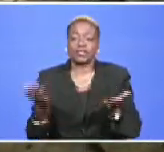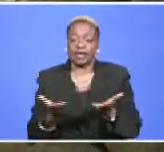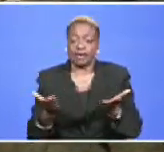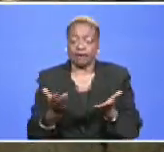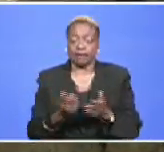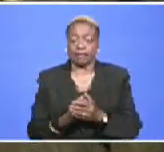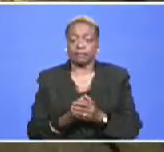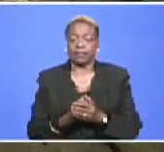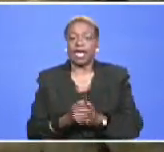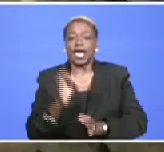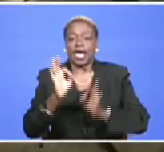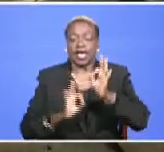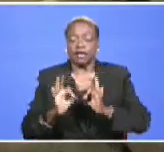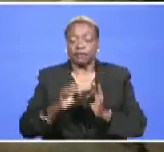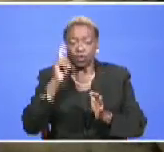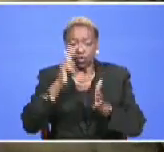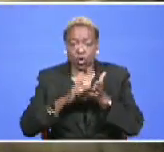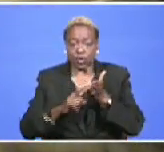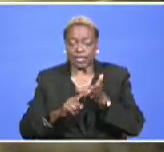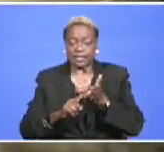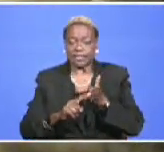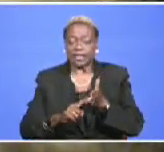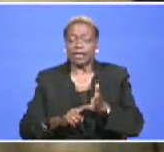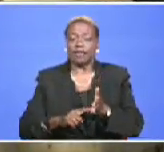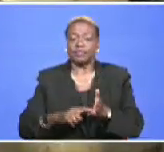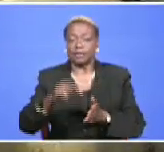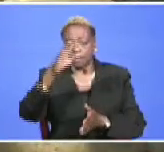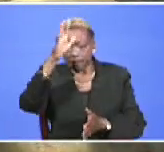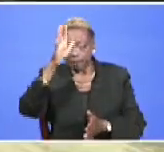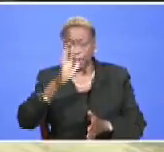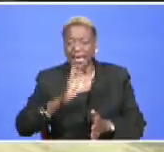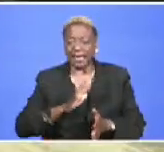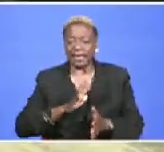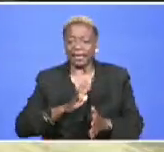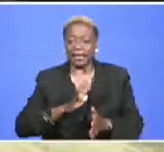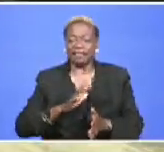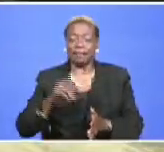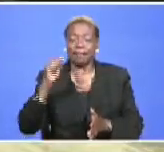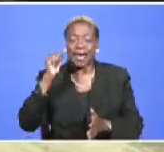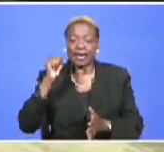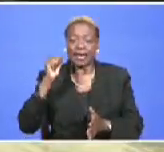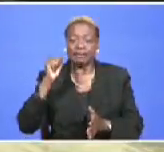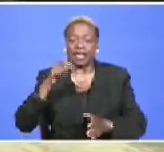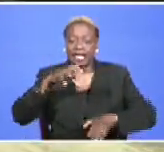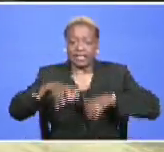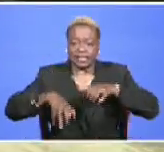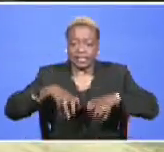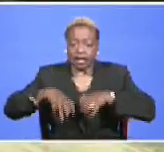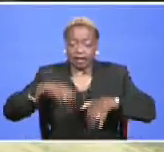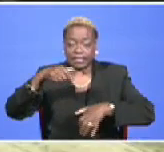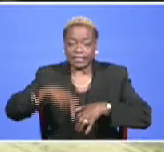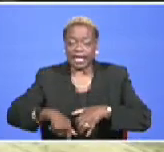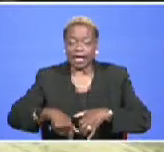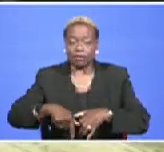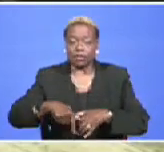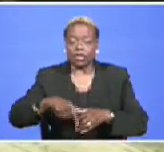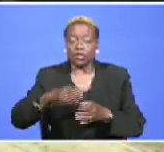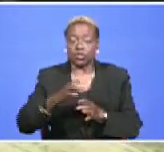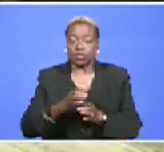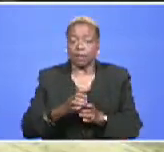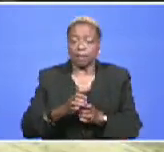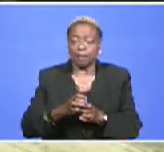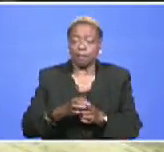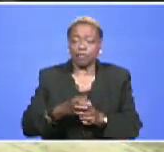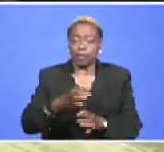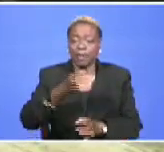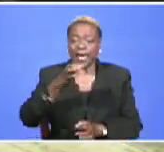Charles. If you notice, there's the guys with the backhoe in the background. They have dug down to the pipe, isolated where the leak is on this